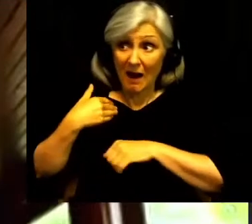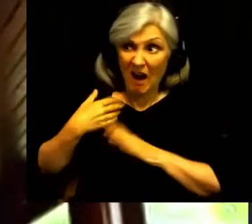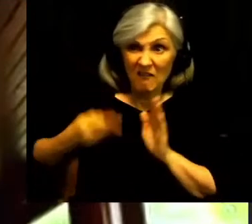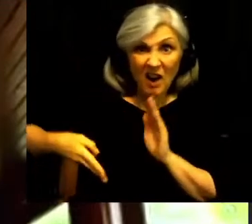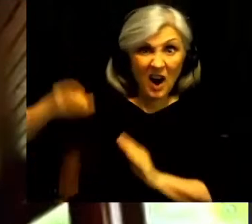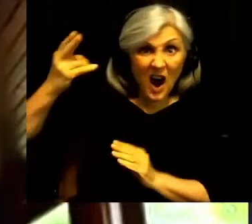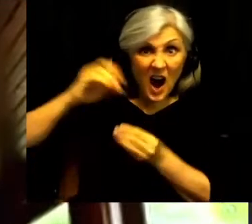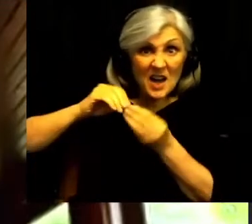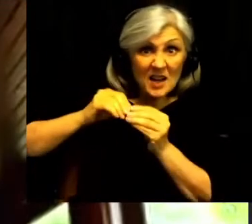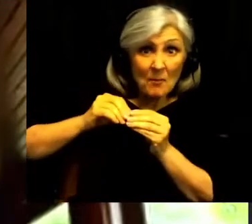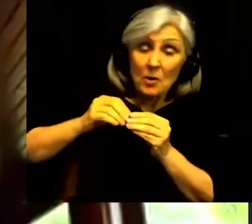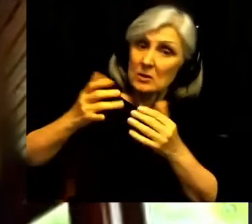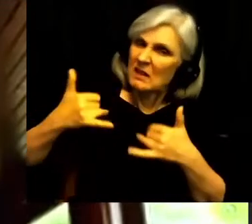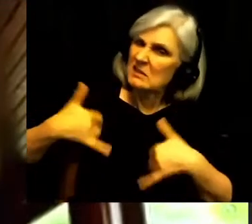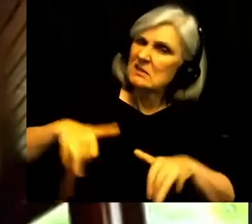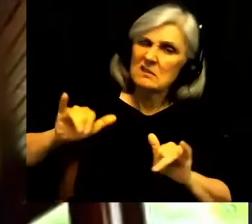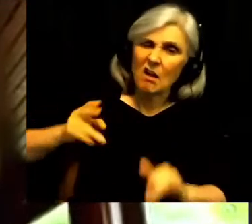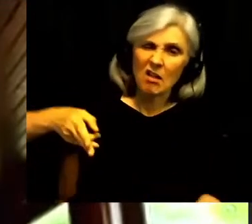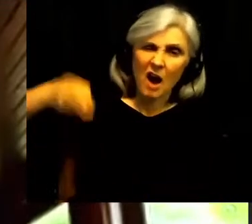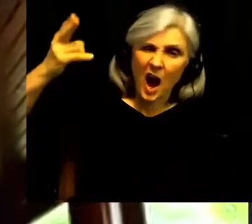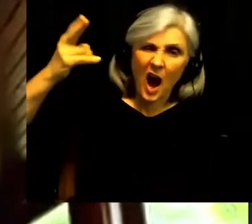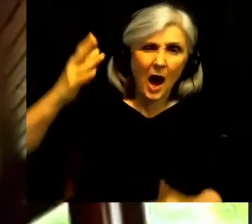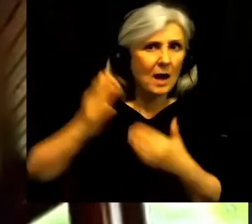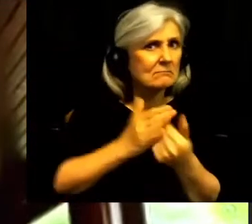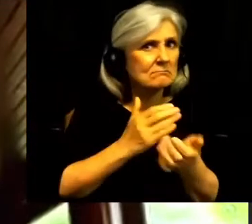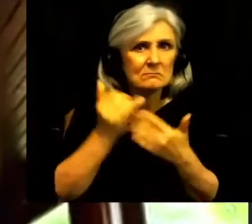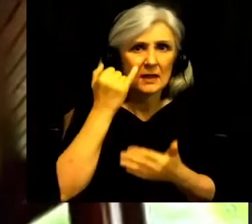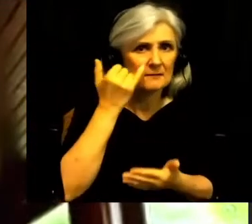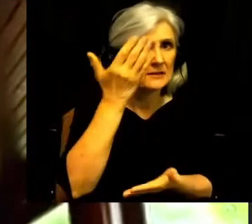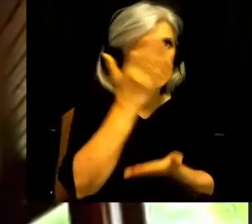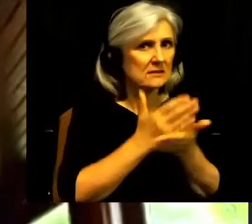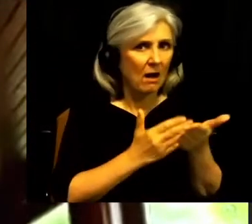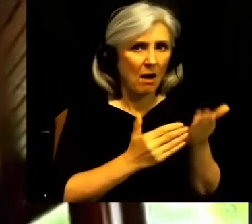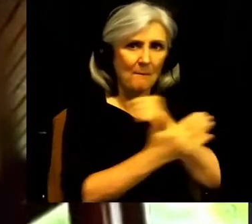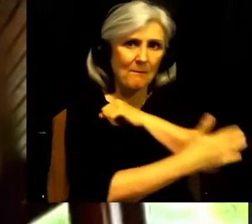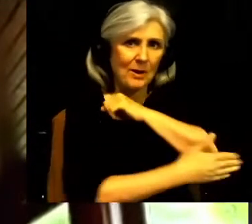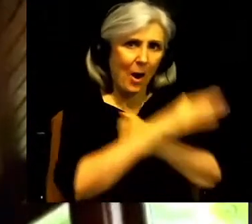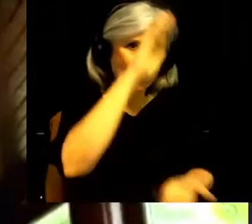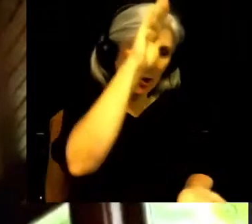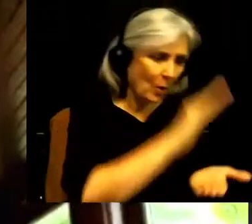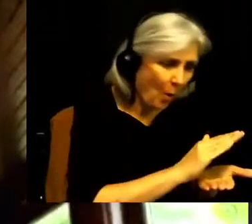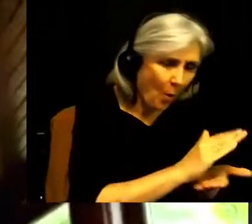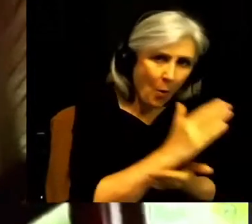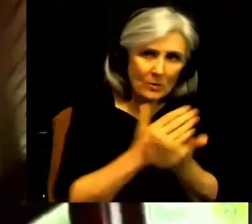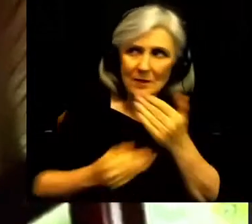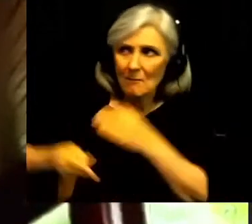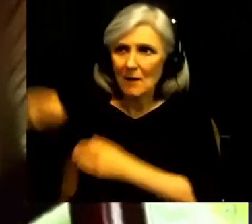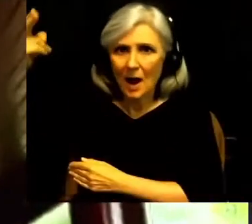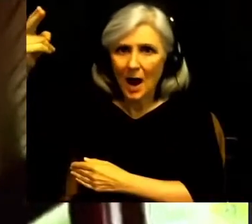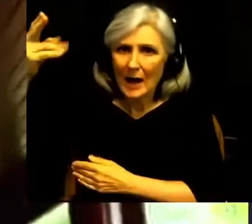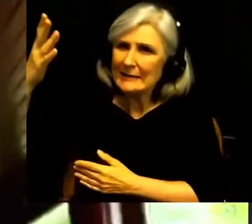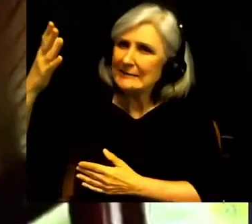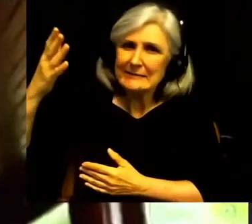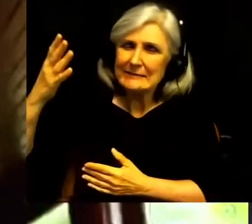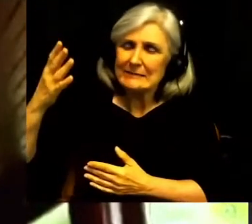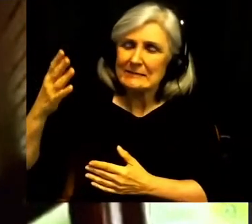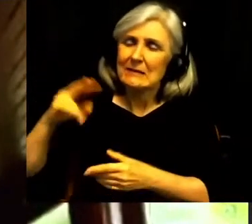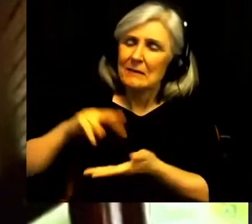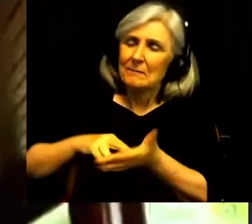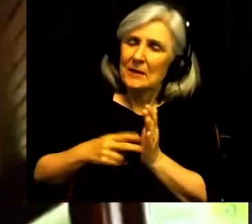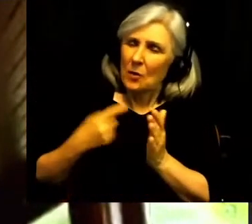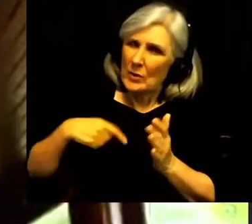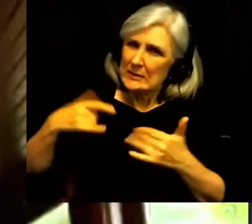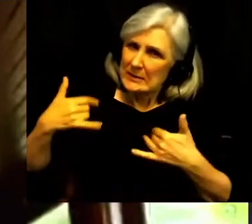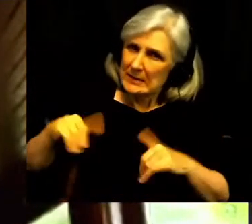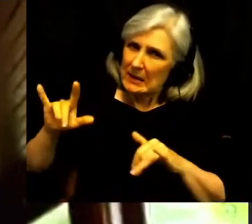counties to have low disease activity level. So if their majority of counties have high disease activity, that means we have more work to do. We've also